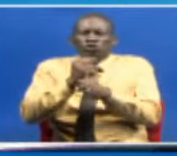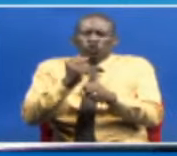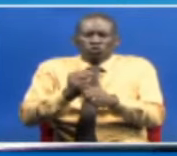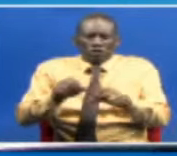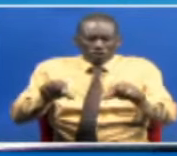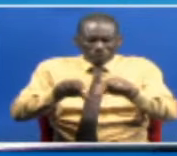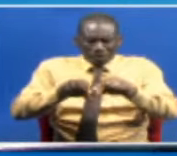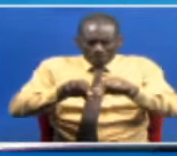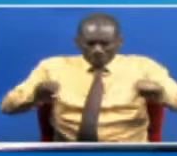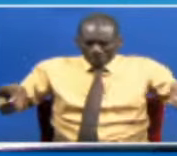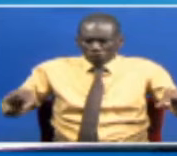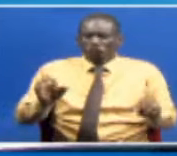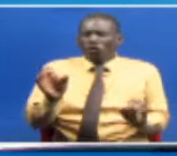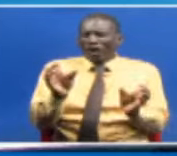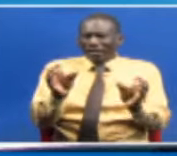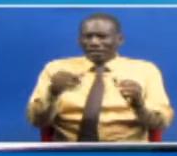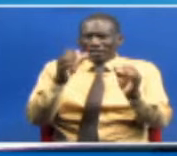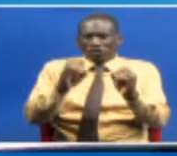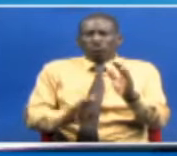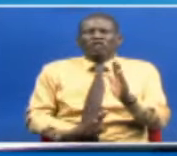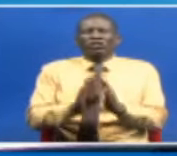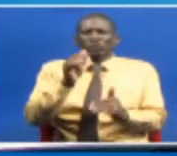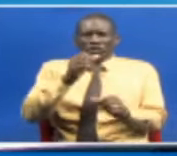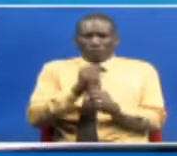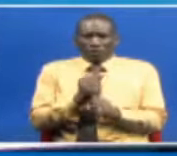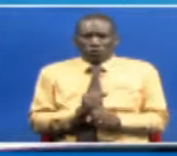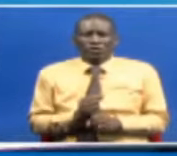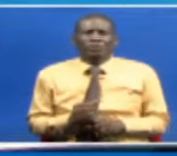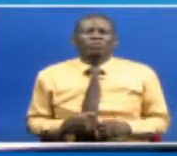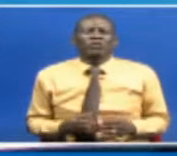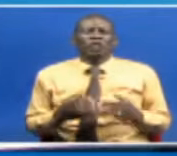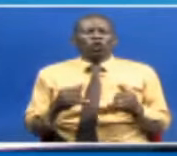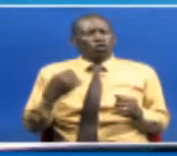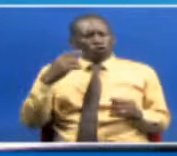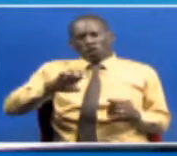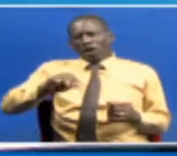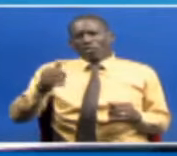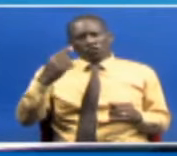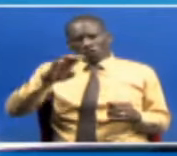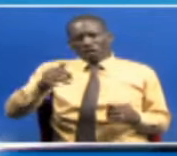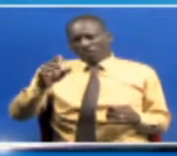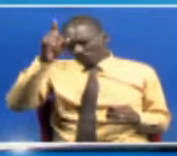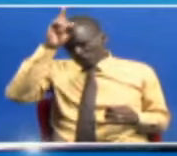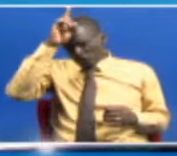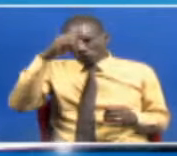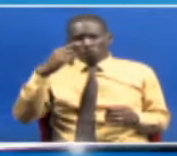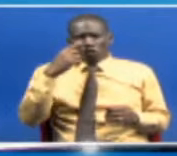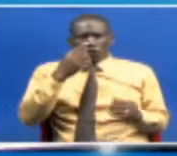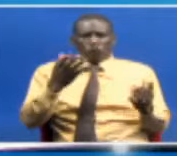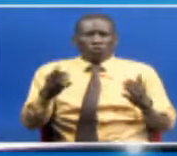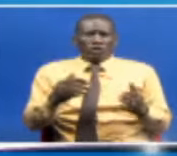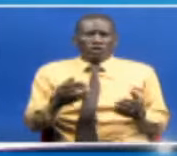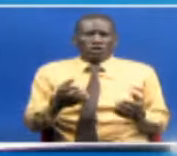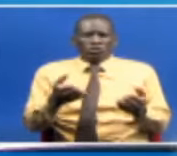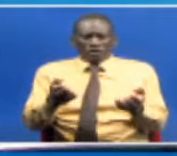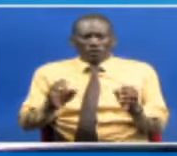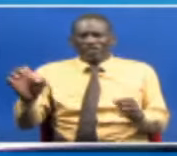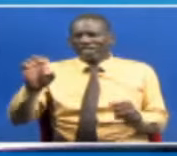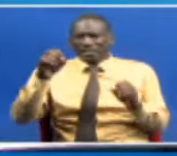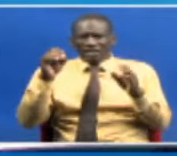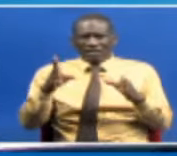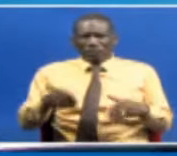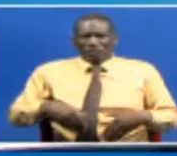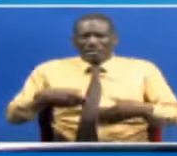gas in the new developments that we'll be doing. Mm. For the other rural homes where we don't live in estates, we'll be